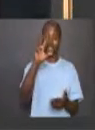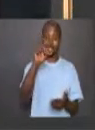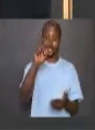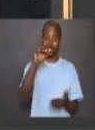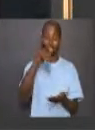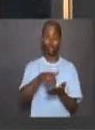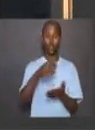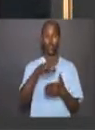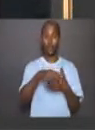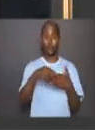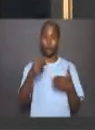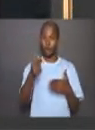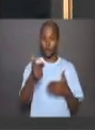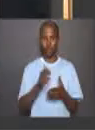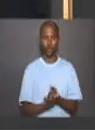630,000 birr.